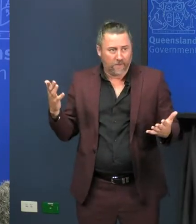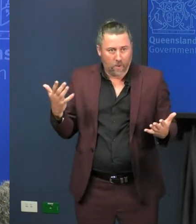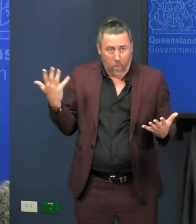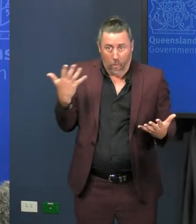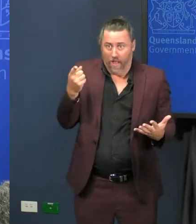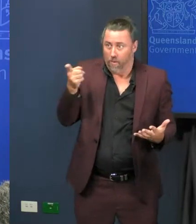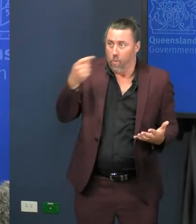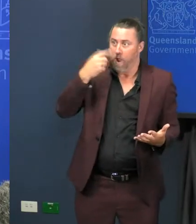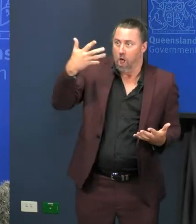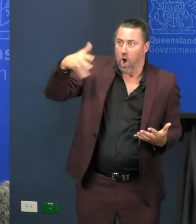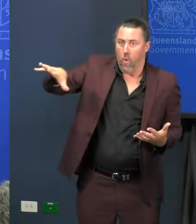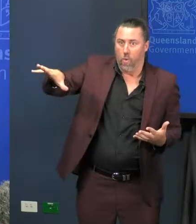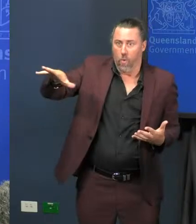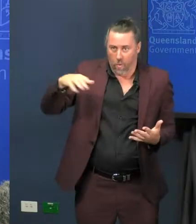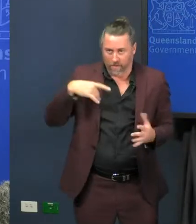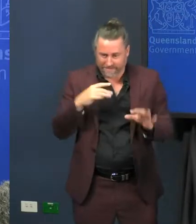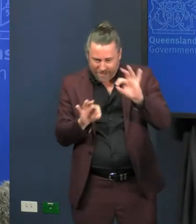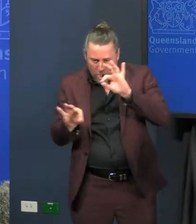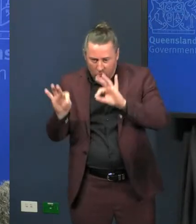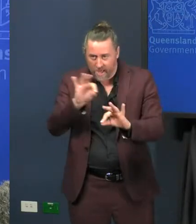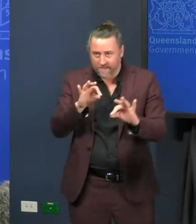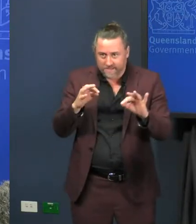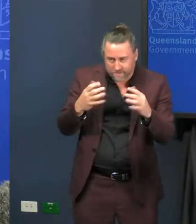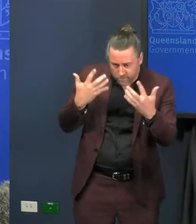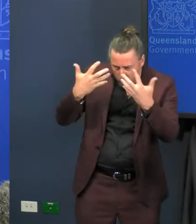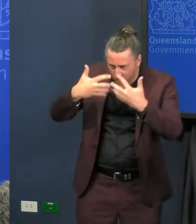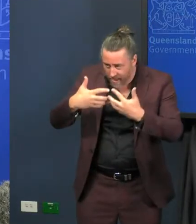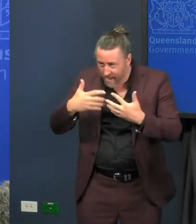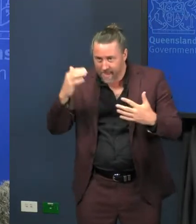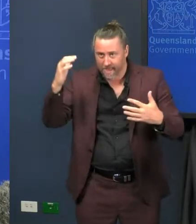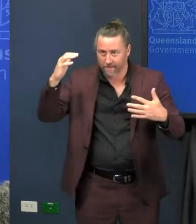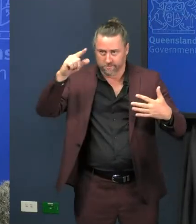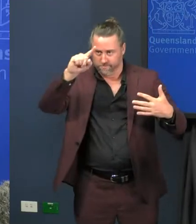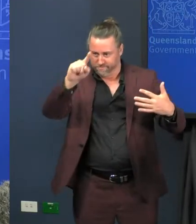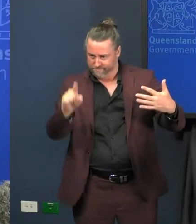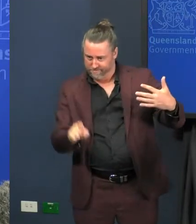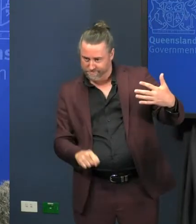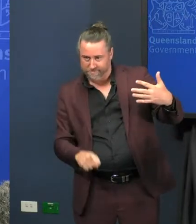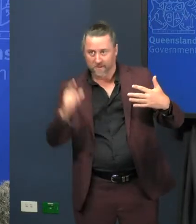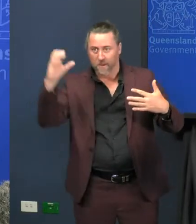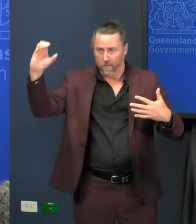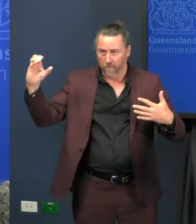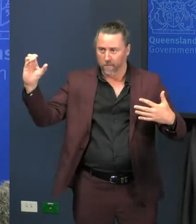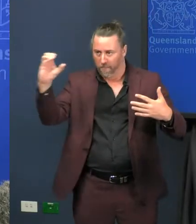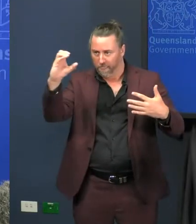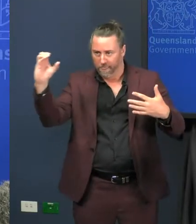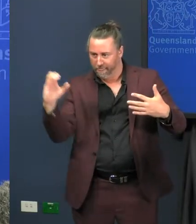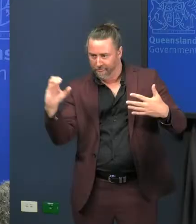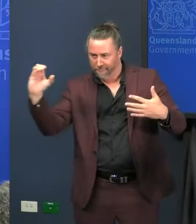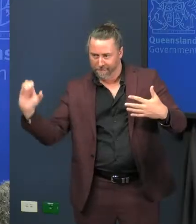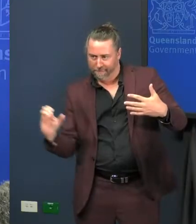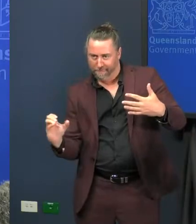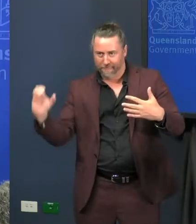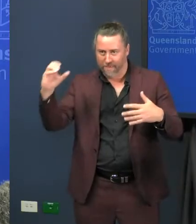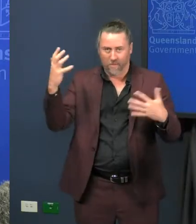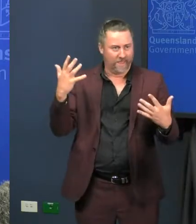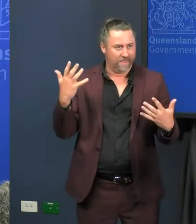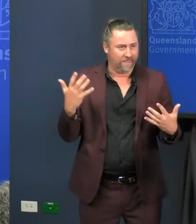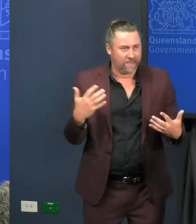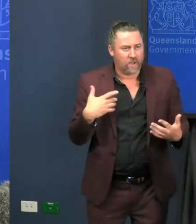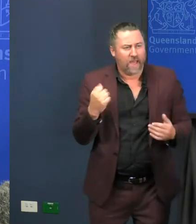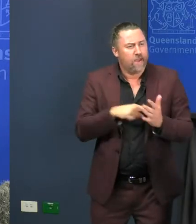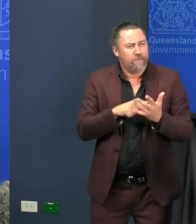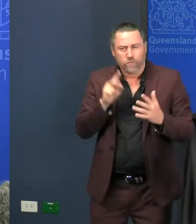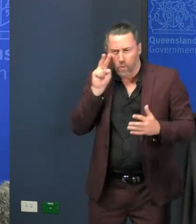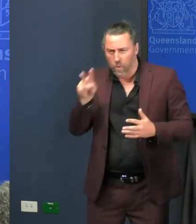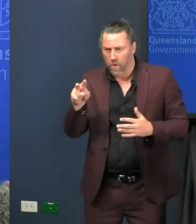Alfred. Now, within that spread, there is an ability to look at what are the sort of central point in that spread as to